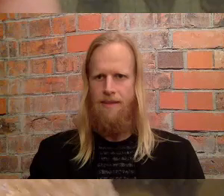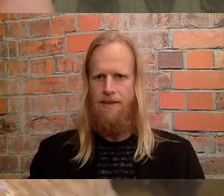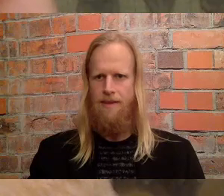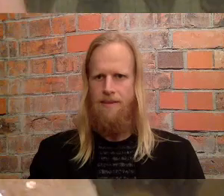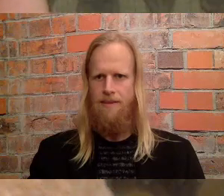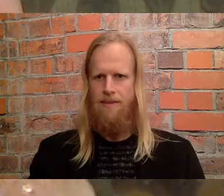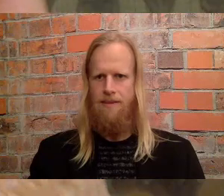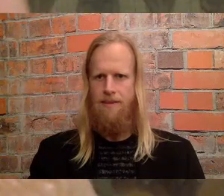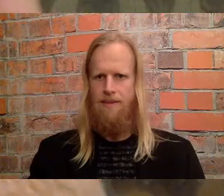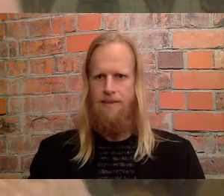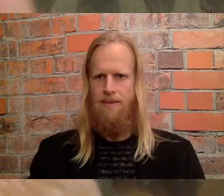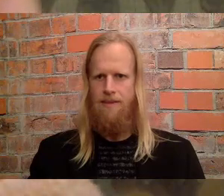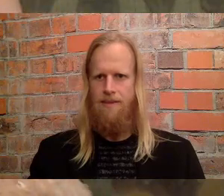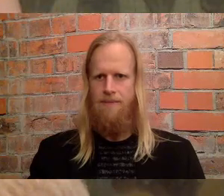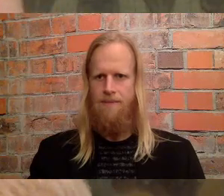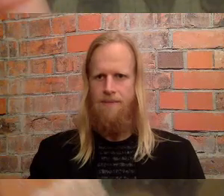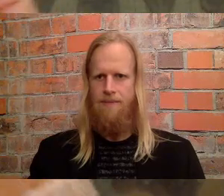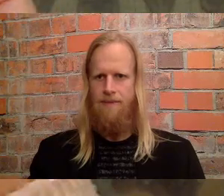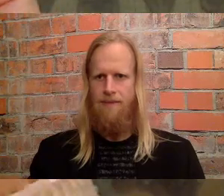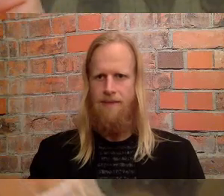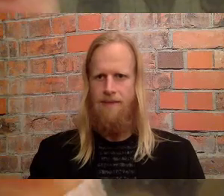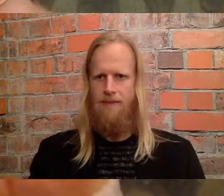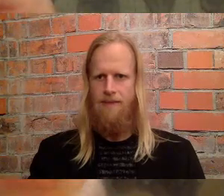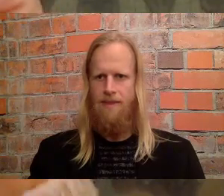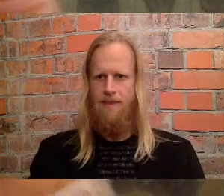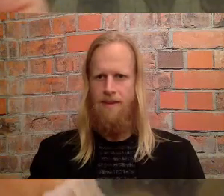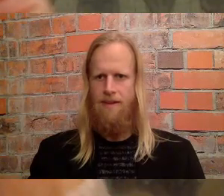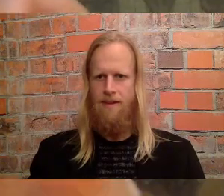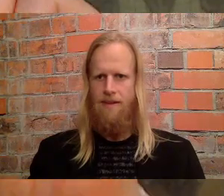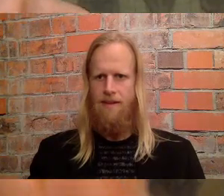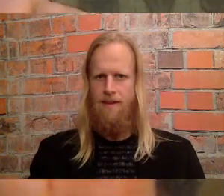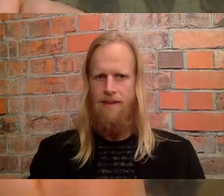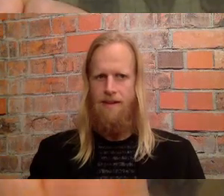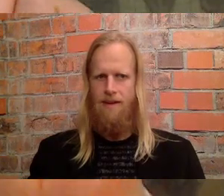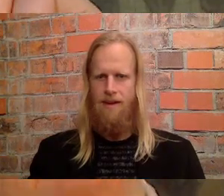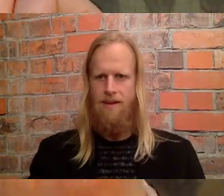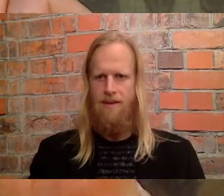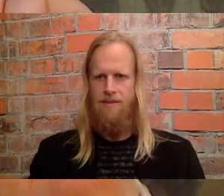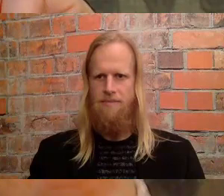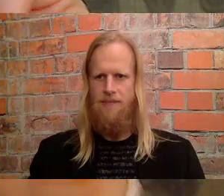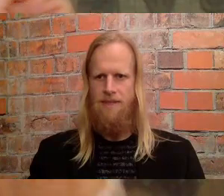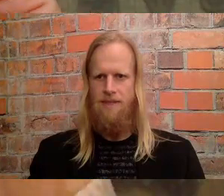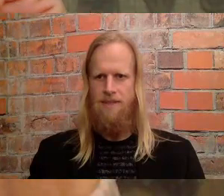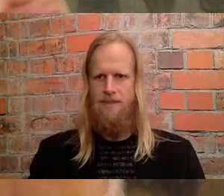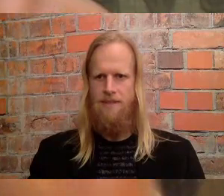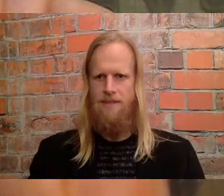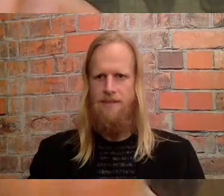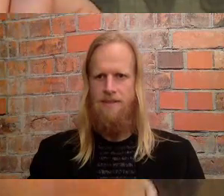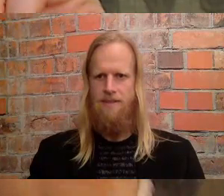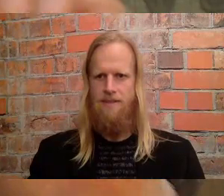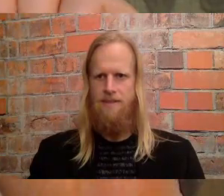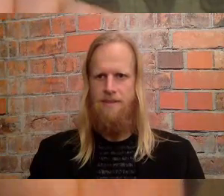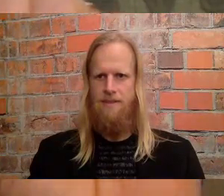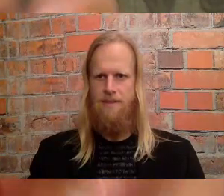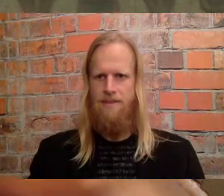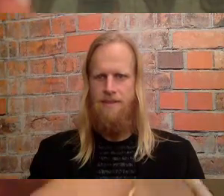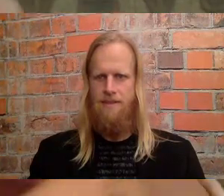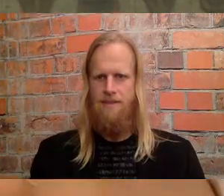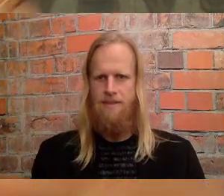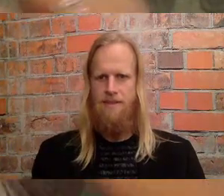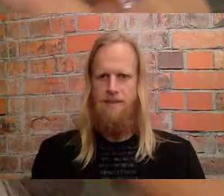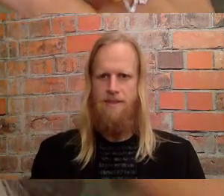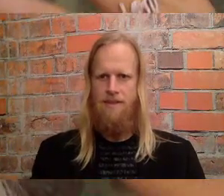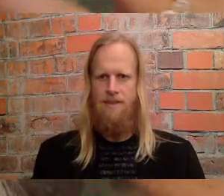We are going to jump into the core causes questions. So to prepare for that, I'm going to ask you to think